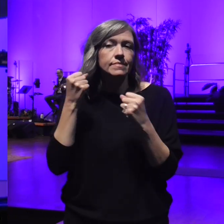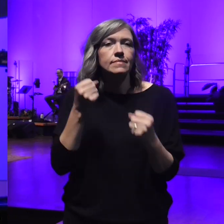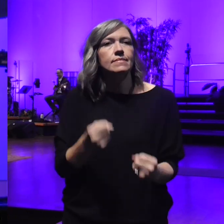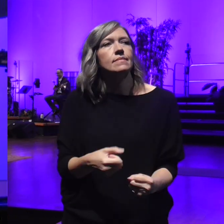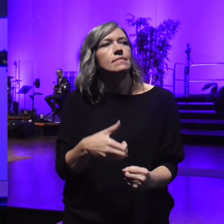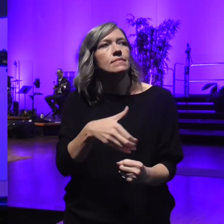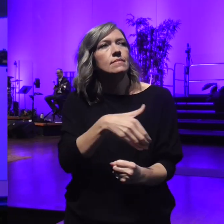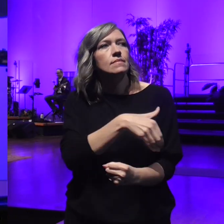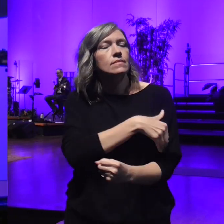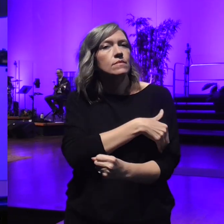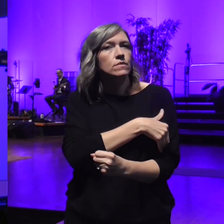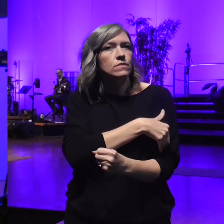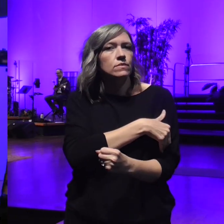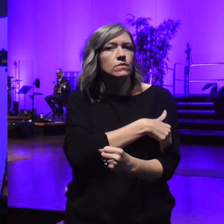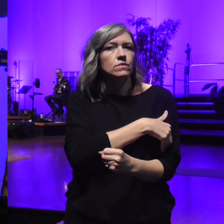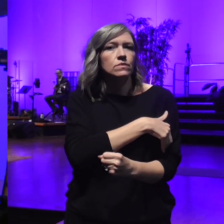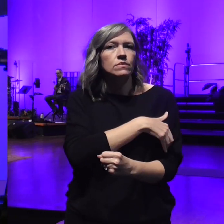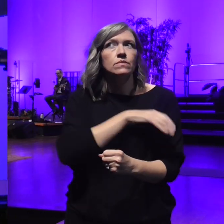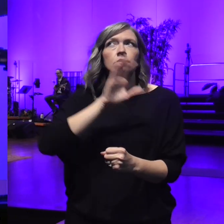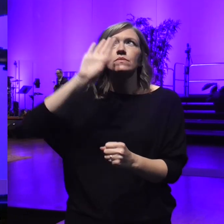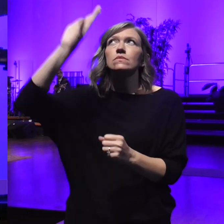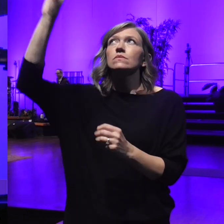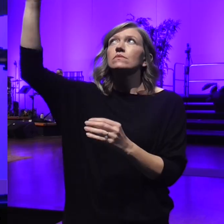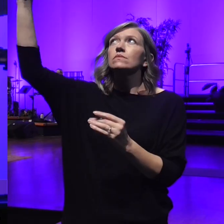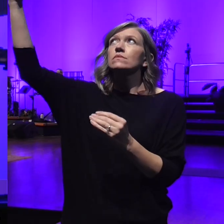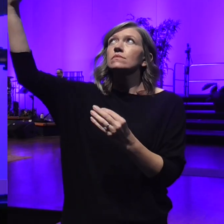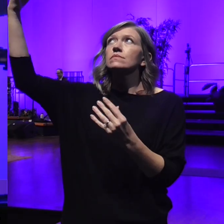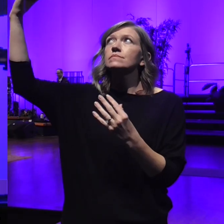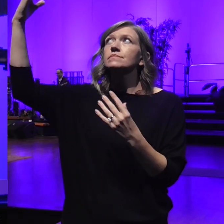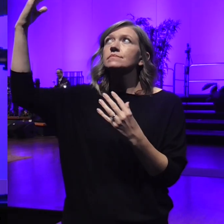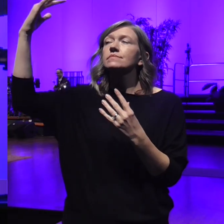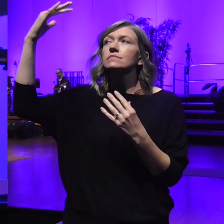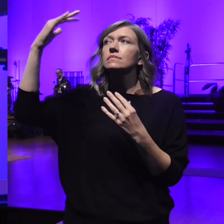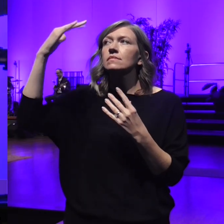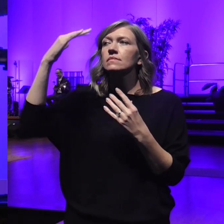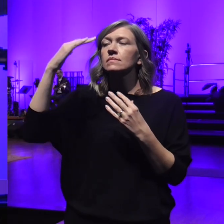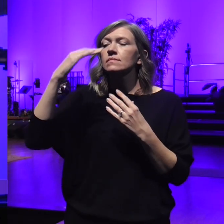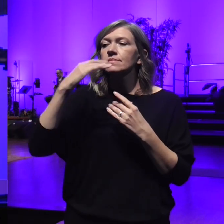the mighty power and the